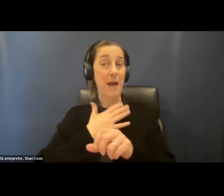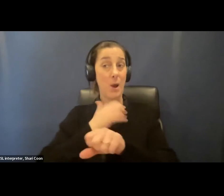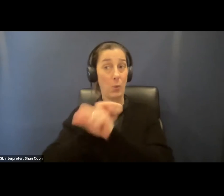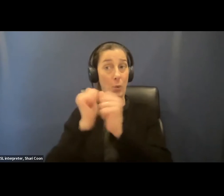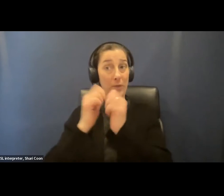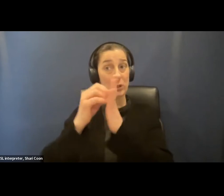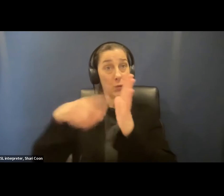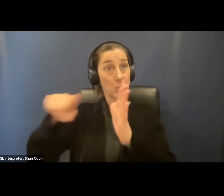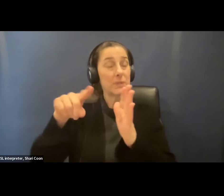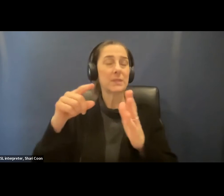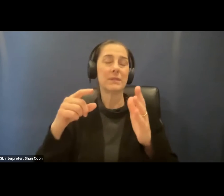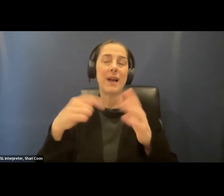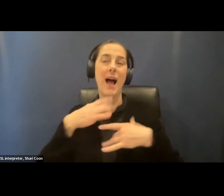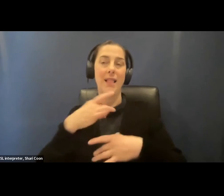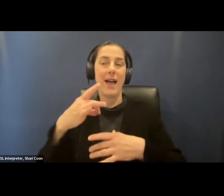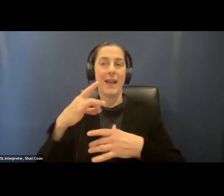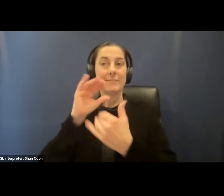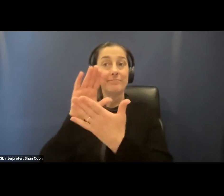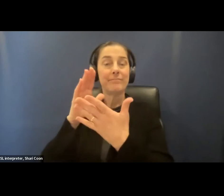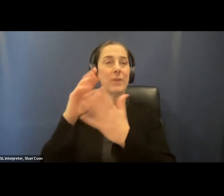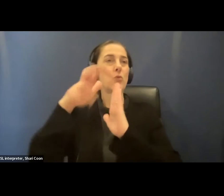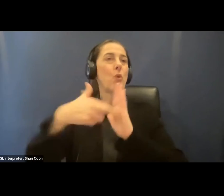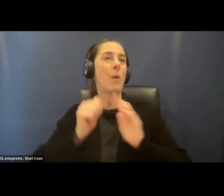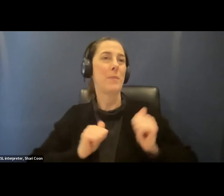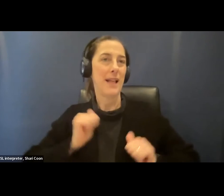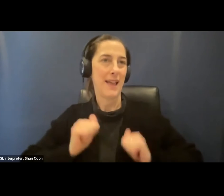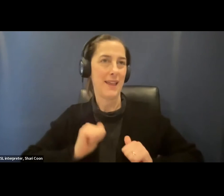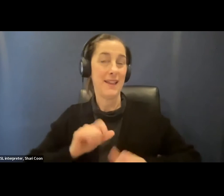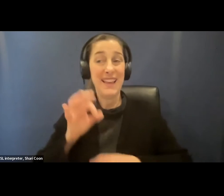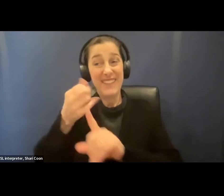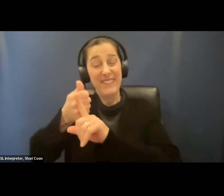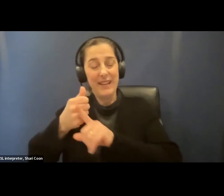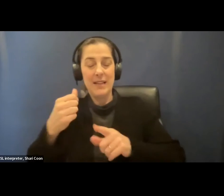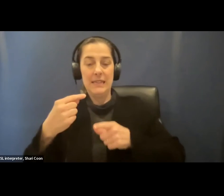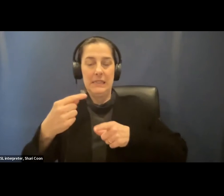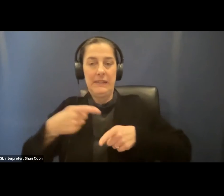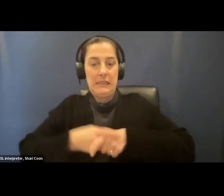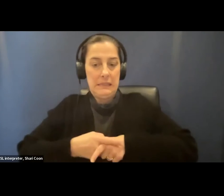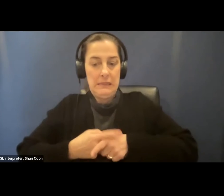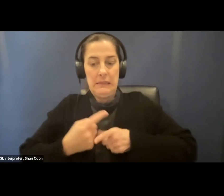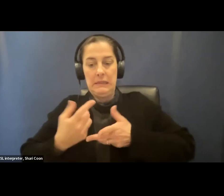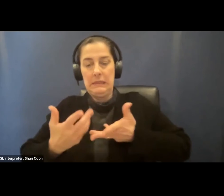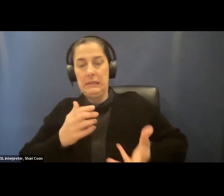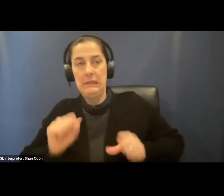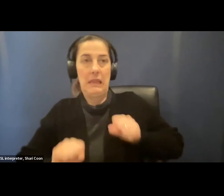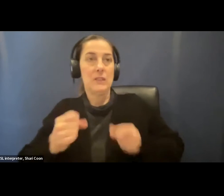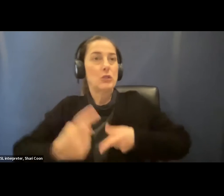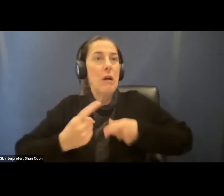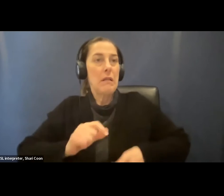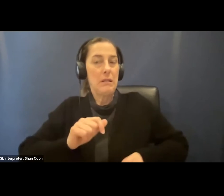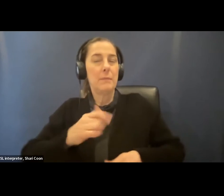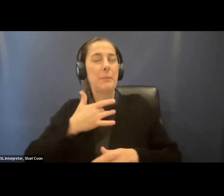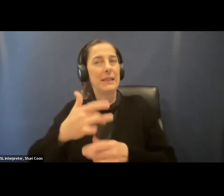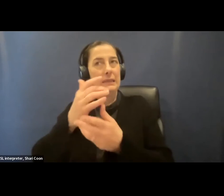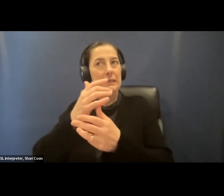students. So if they're struggling to self-identify, it's usually to a certain person. So a lot of times it's faculty, because